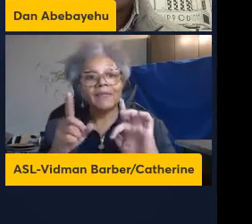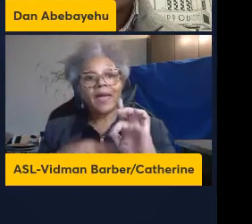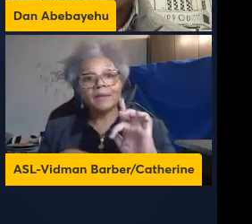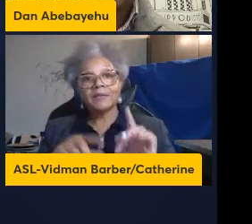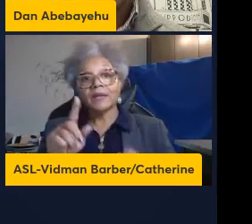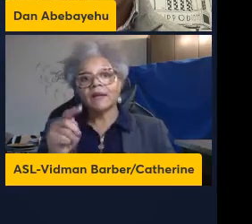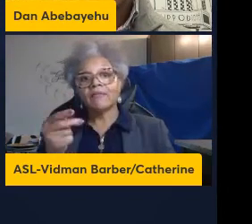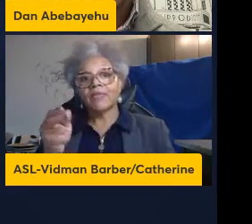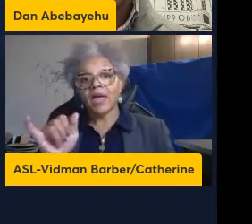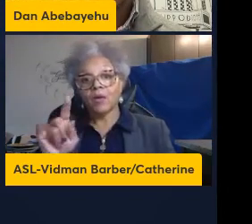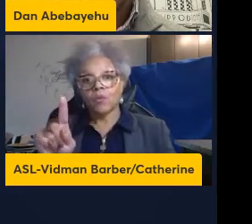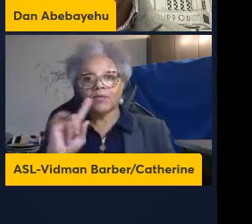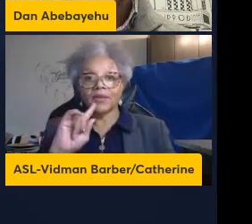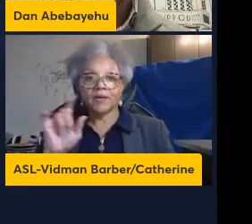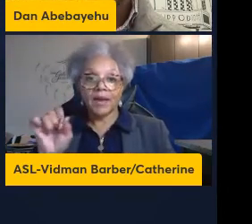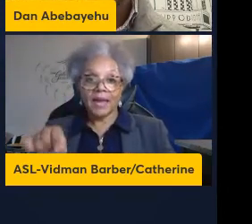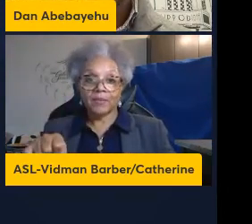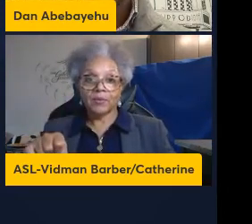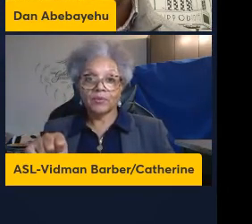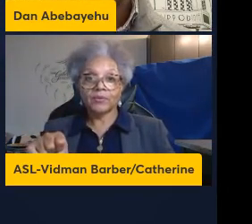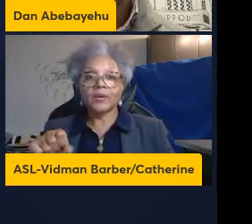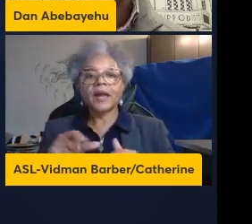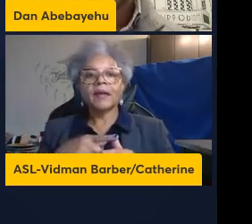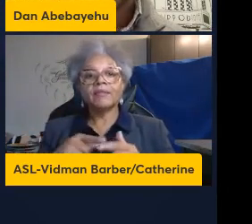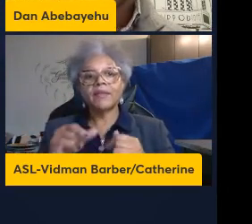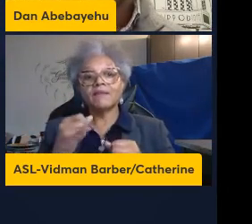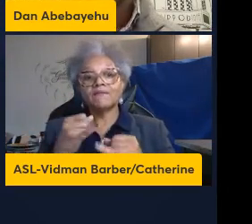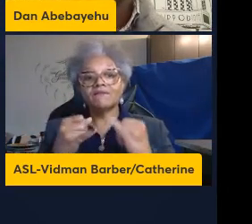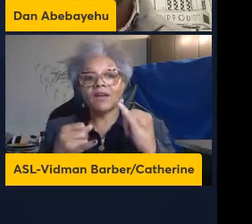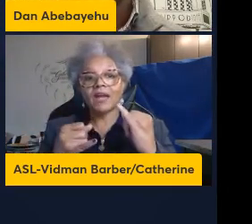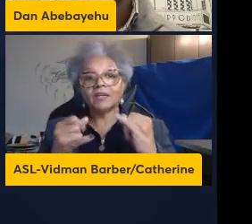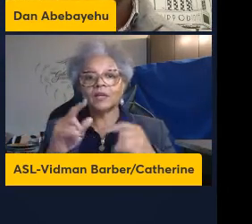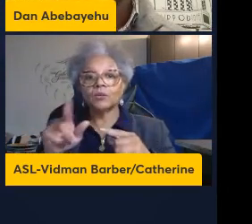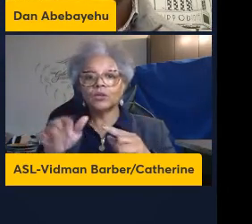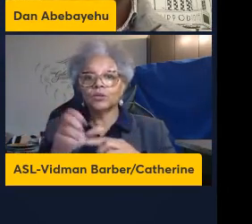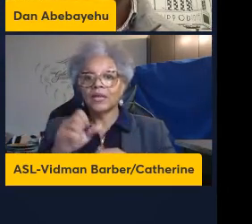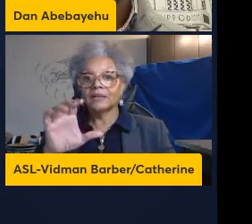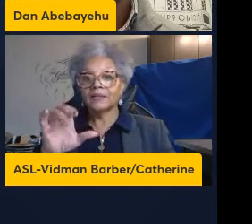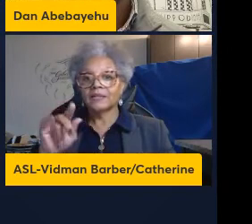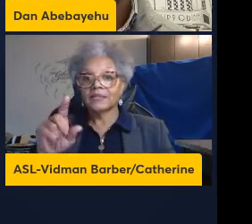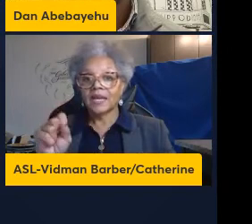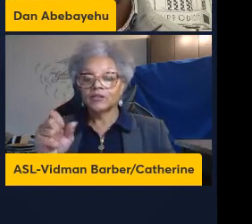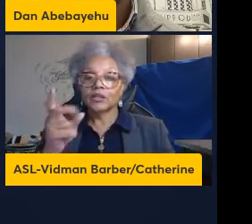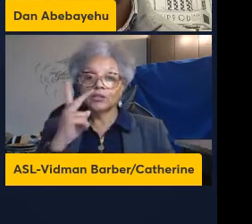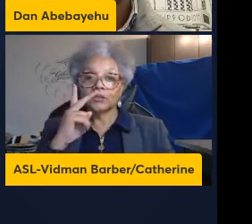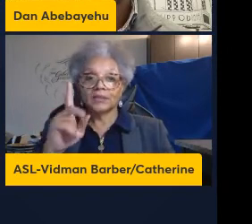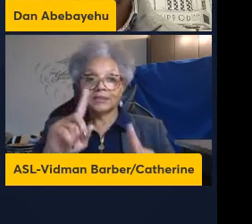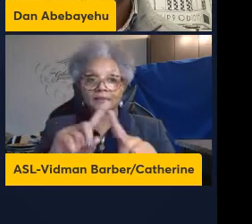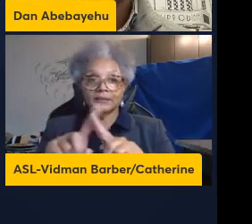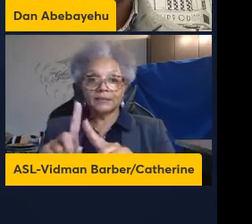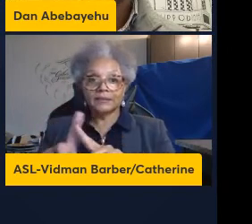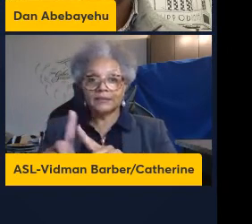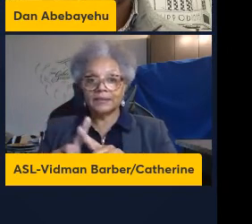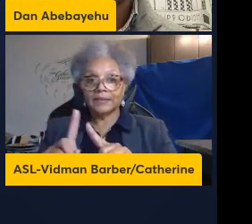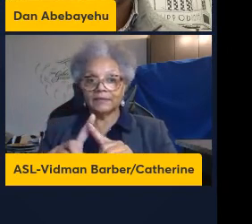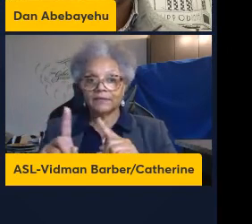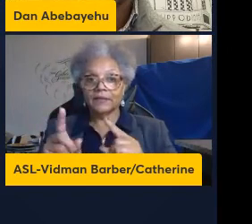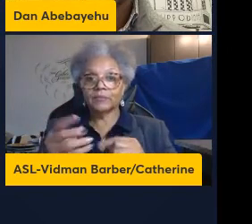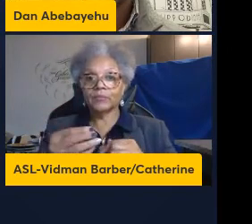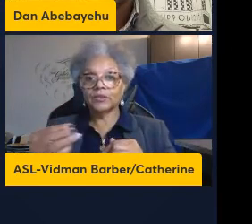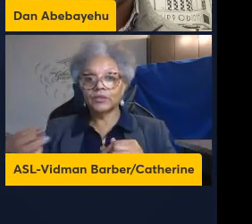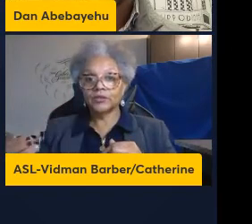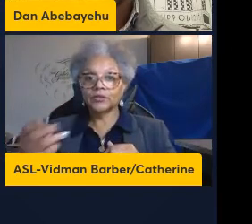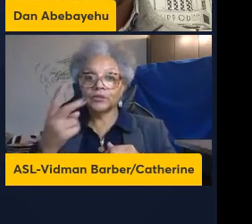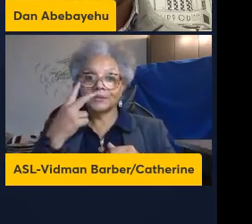to. And finally, when we take these cells and seed them on different material substrates, we see that Thy1 negative